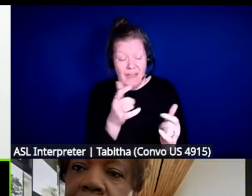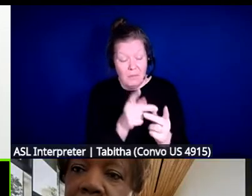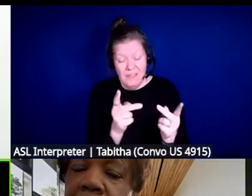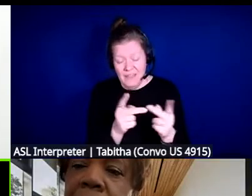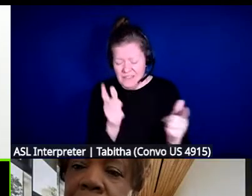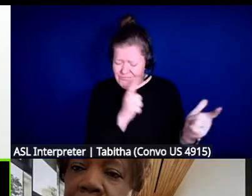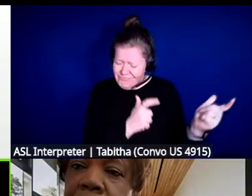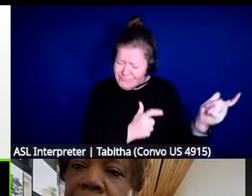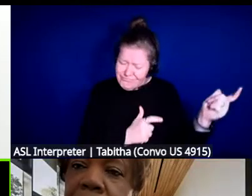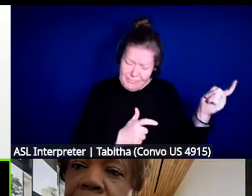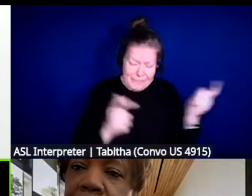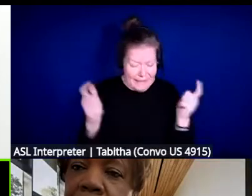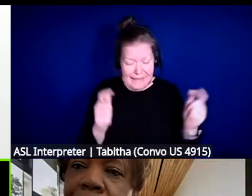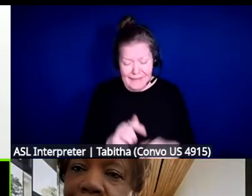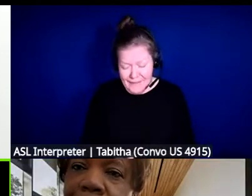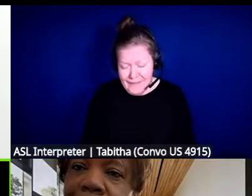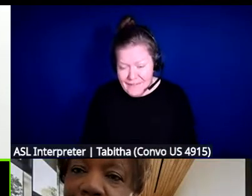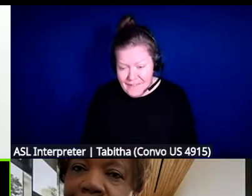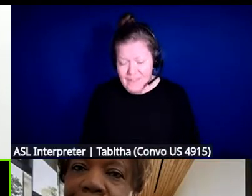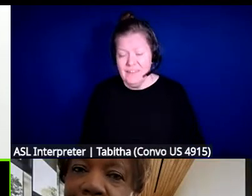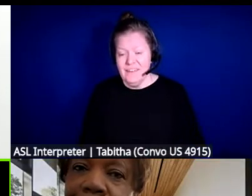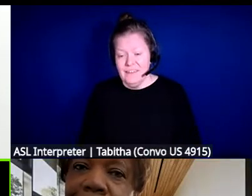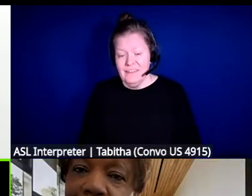is big.